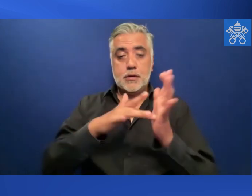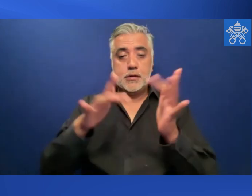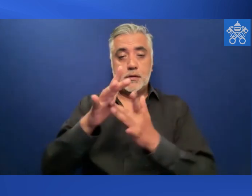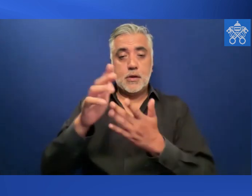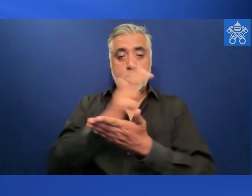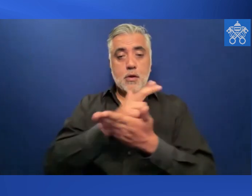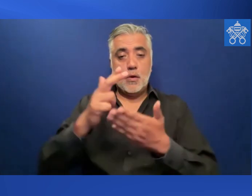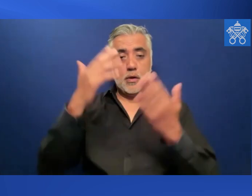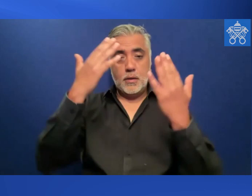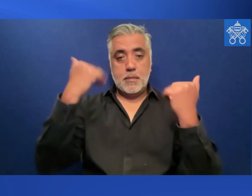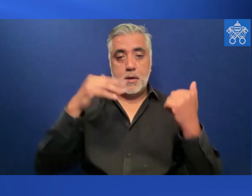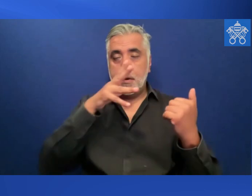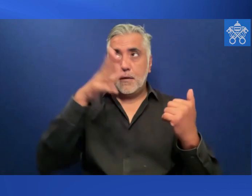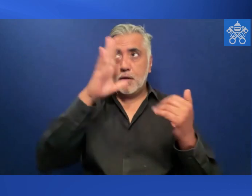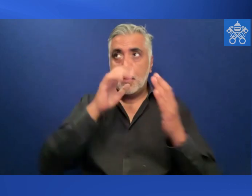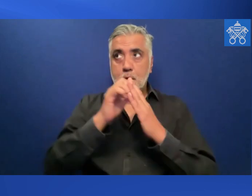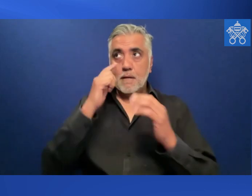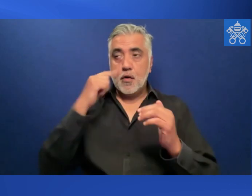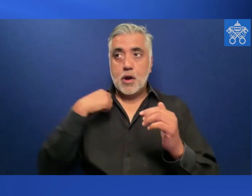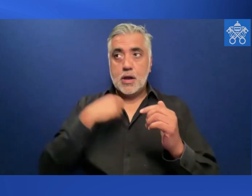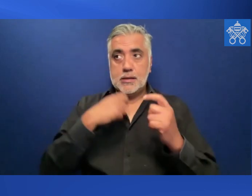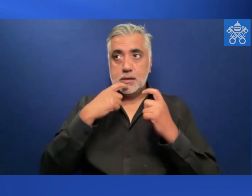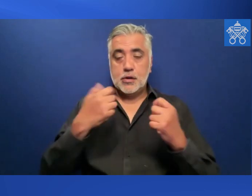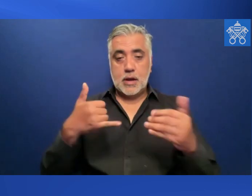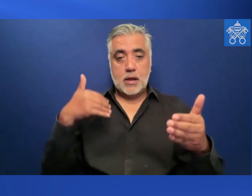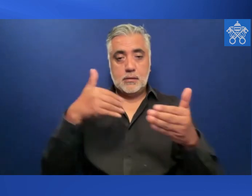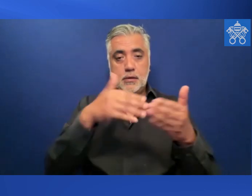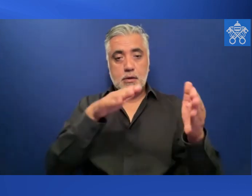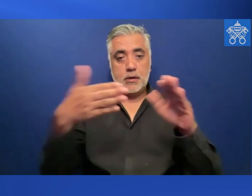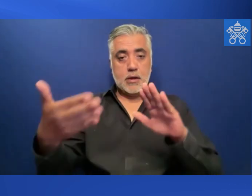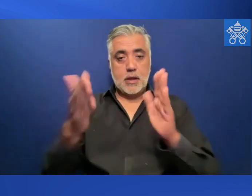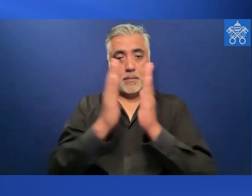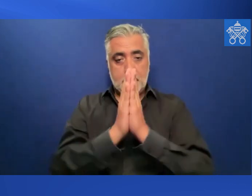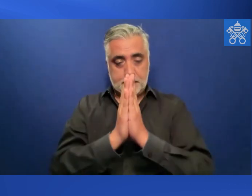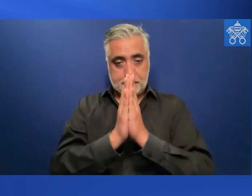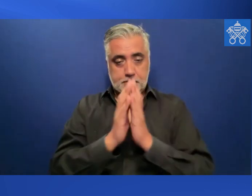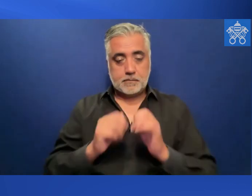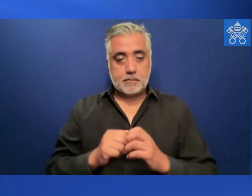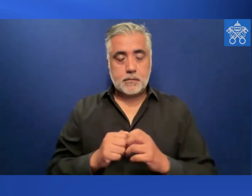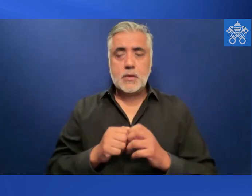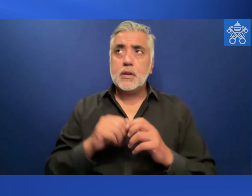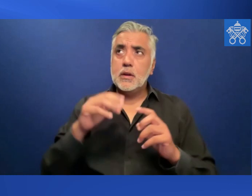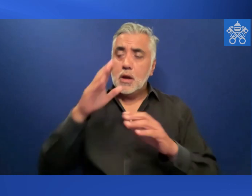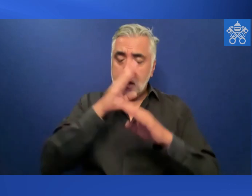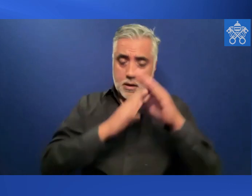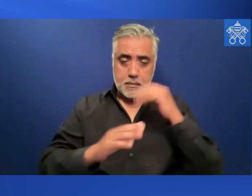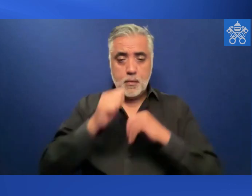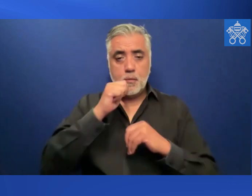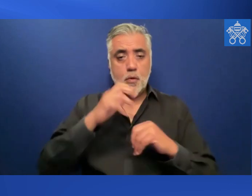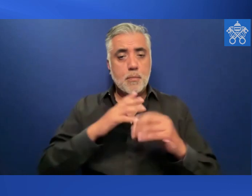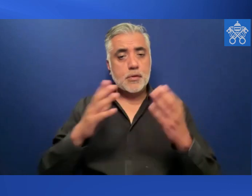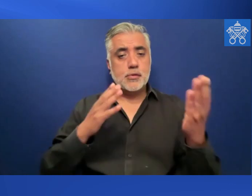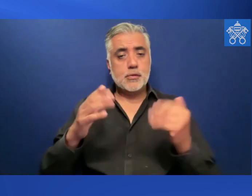Sancta Maria, Mater Dei, ora pro nobis peccatoribus, nunc et in hora mortis nostre. Amen. Ecce ancilla